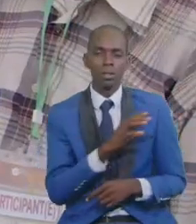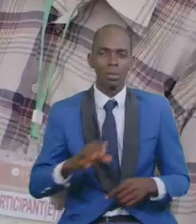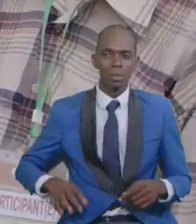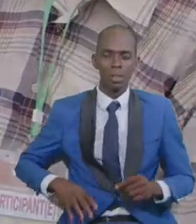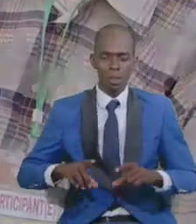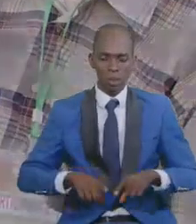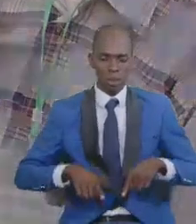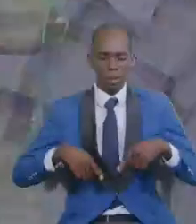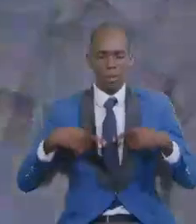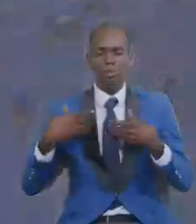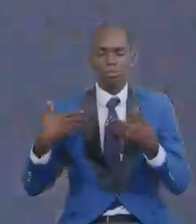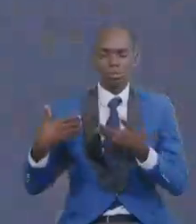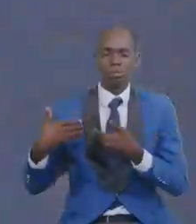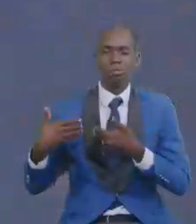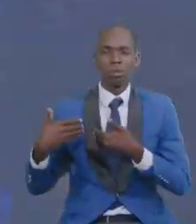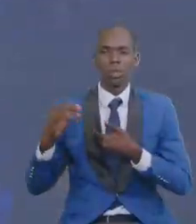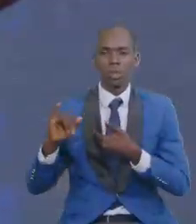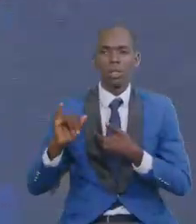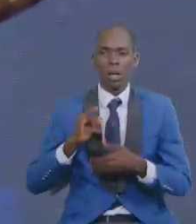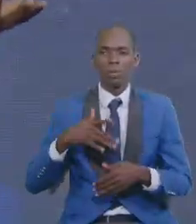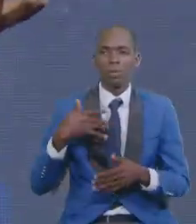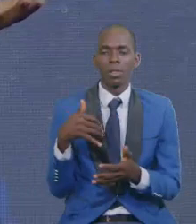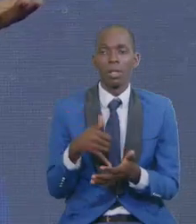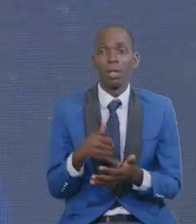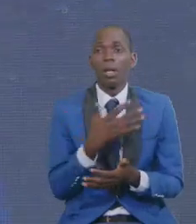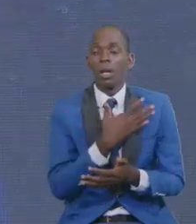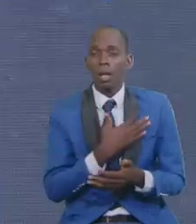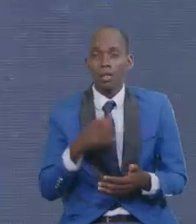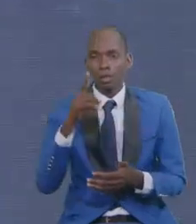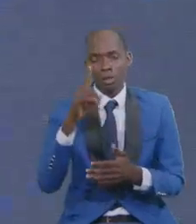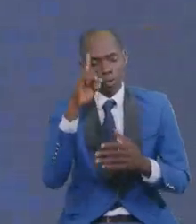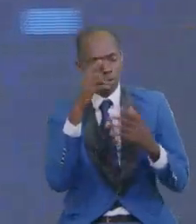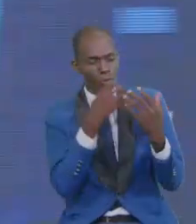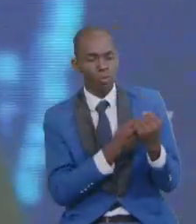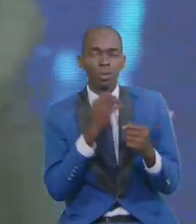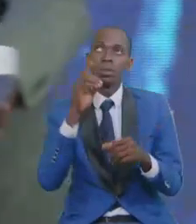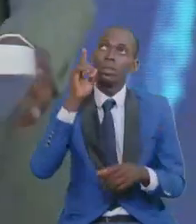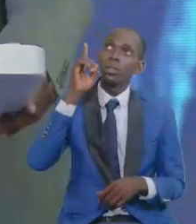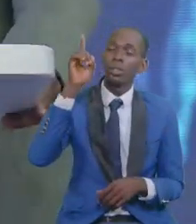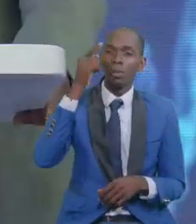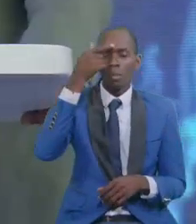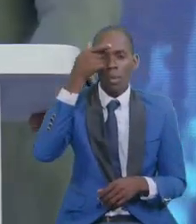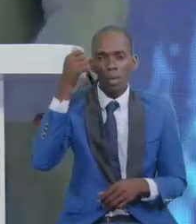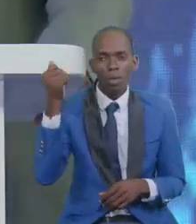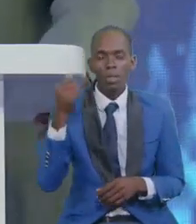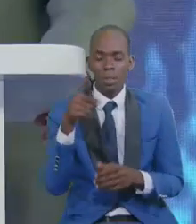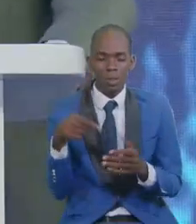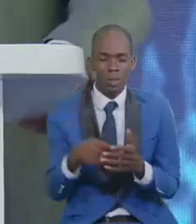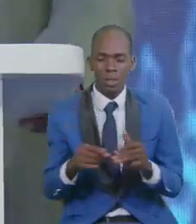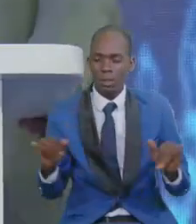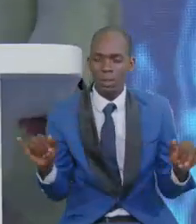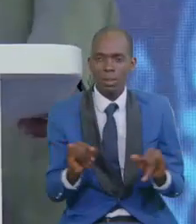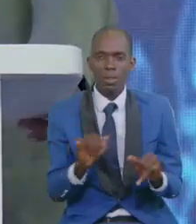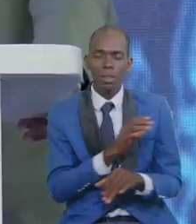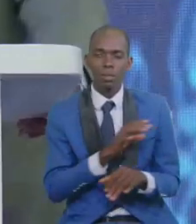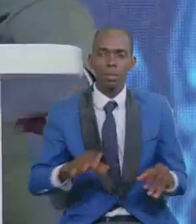lives there. And you trust him because this same Christ